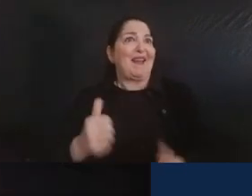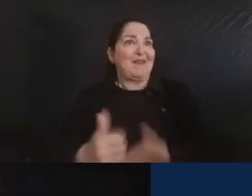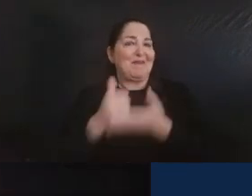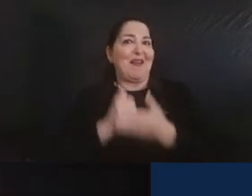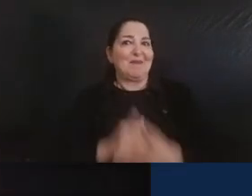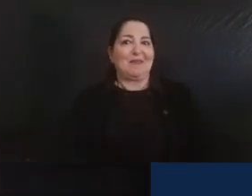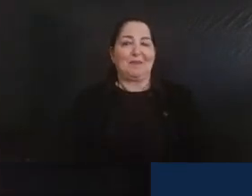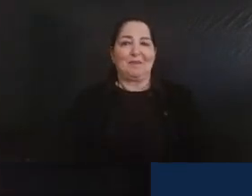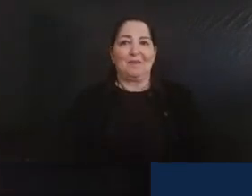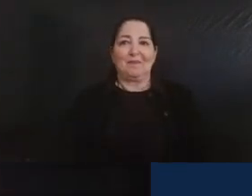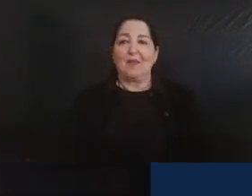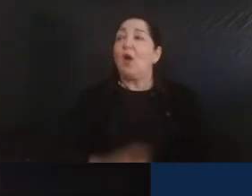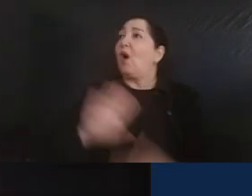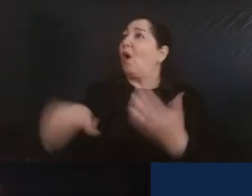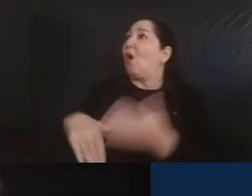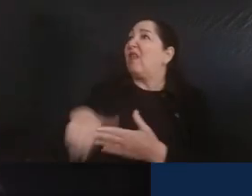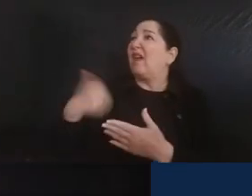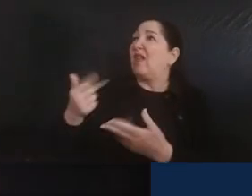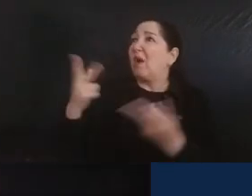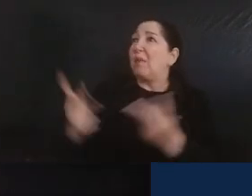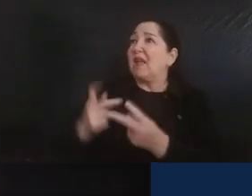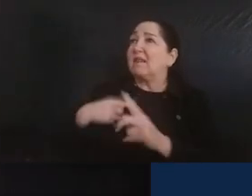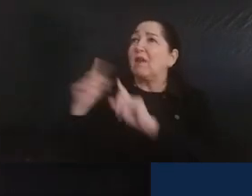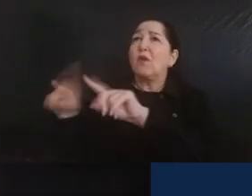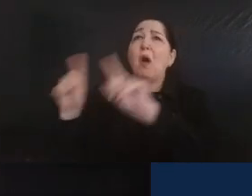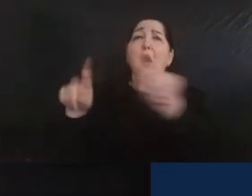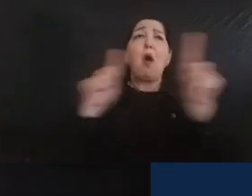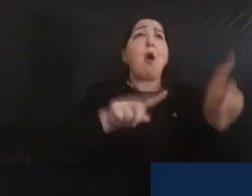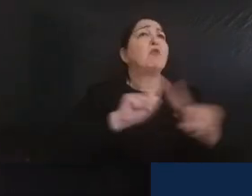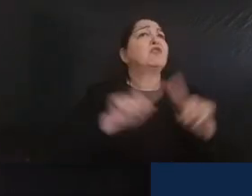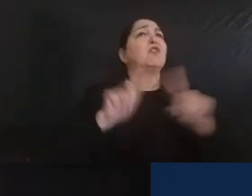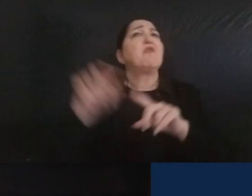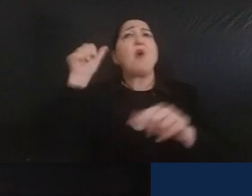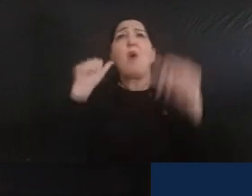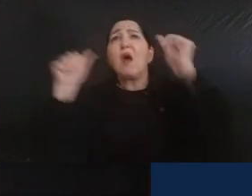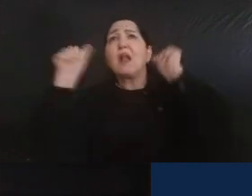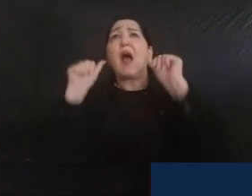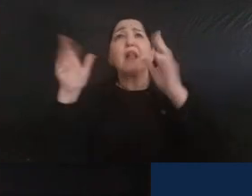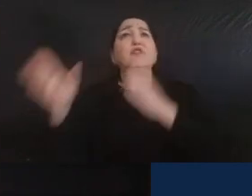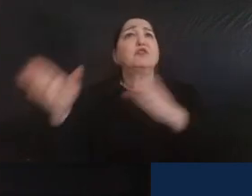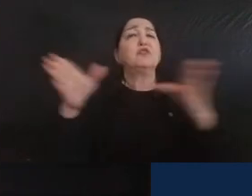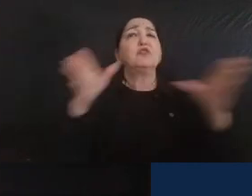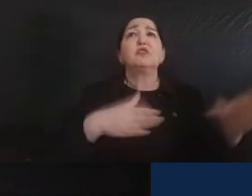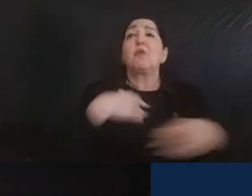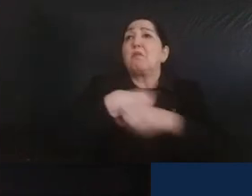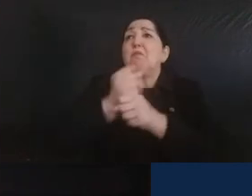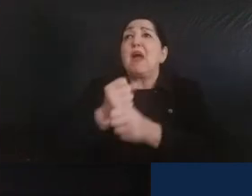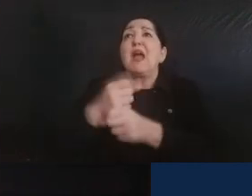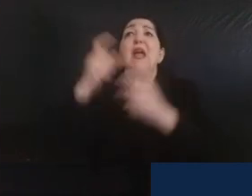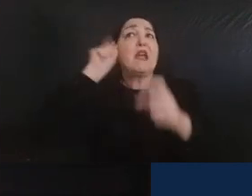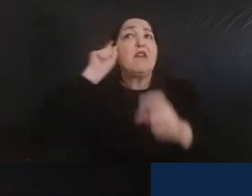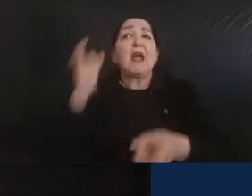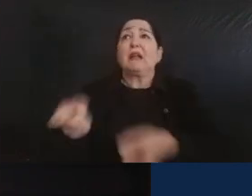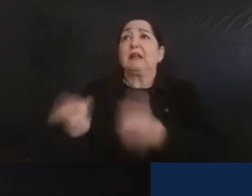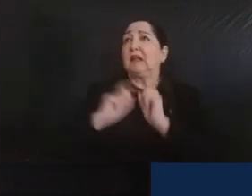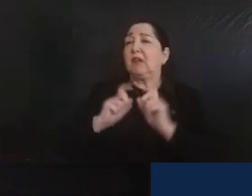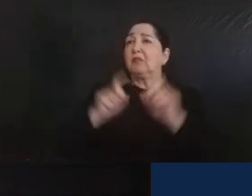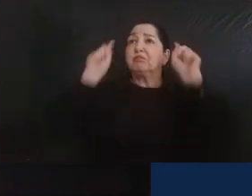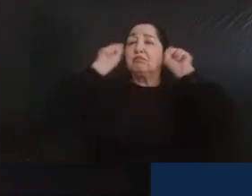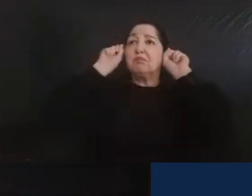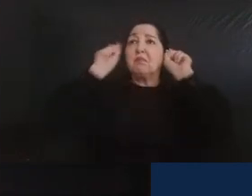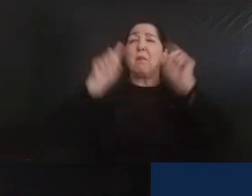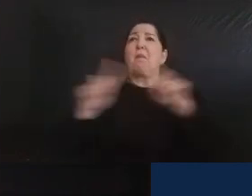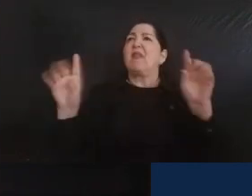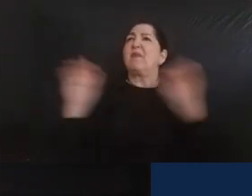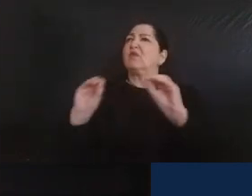All the other places that I've been to have been audiologists who made me a hearing aid. but there was no continuity.